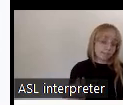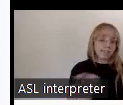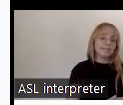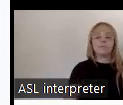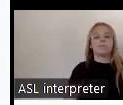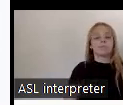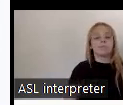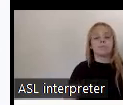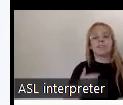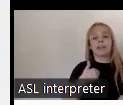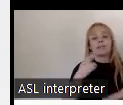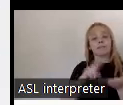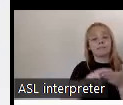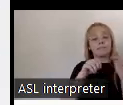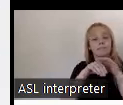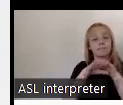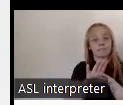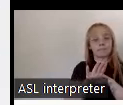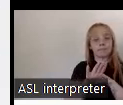And I'm signing in.